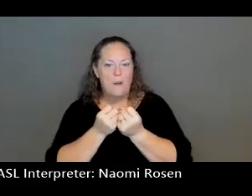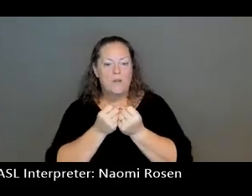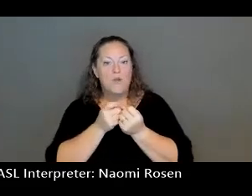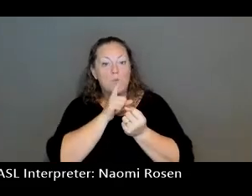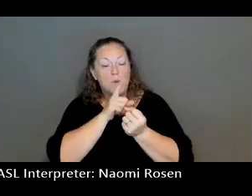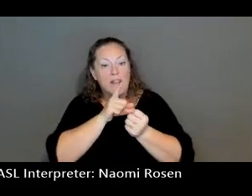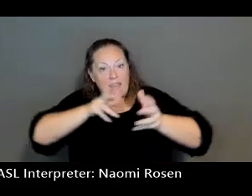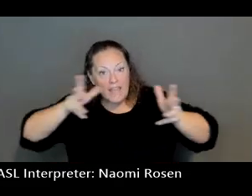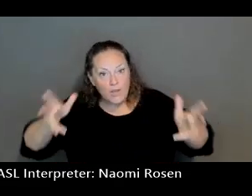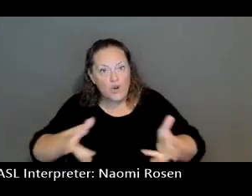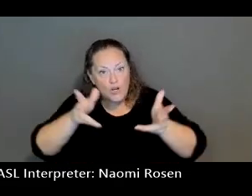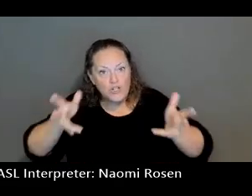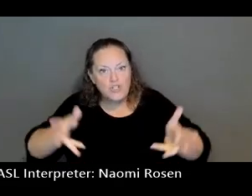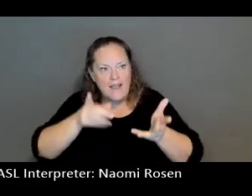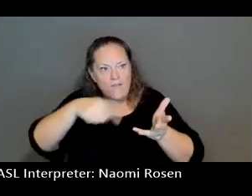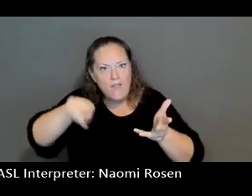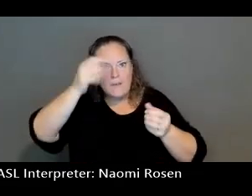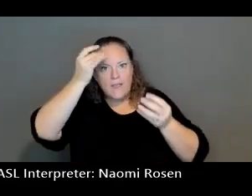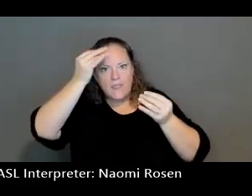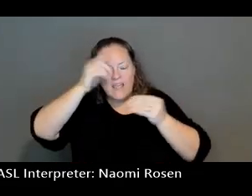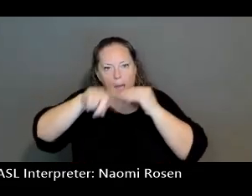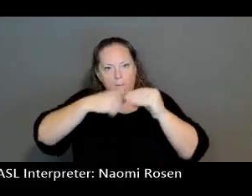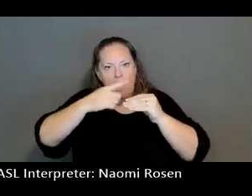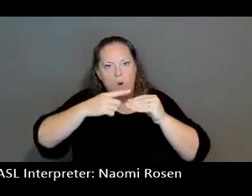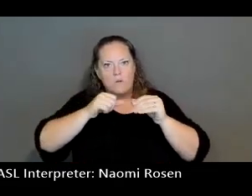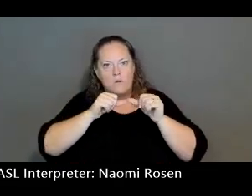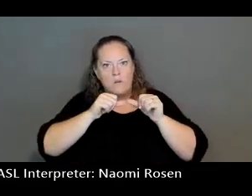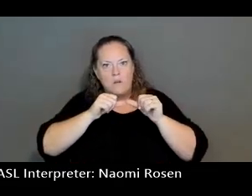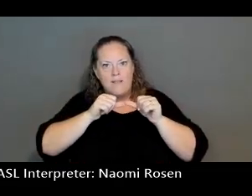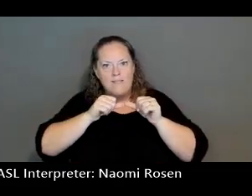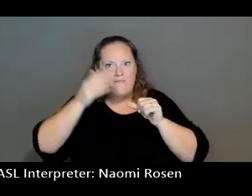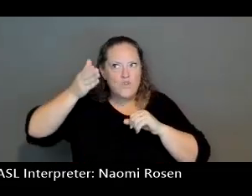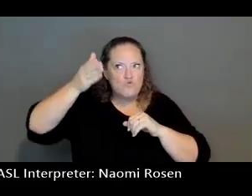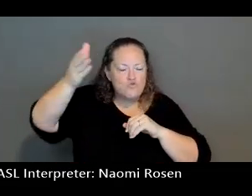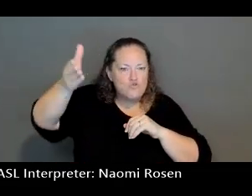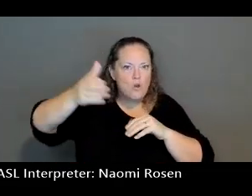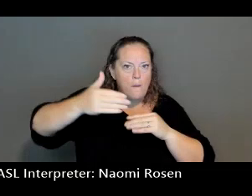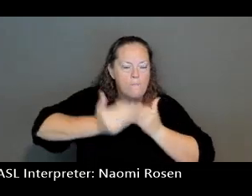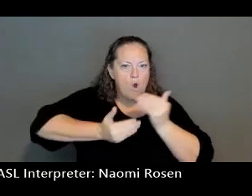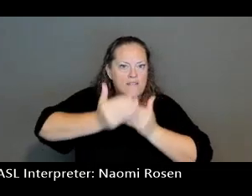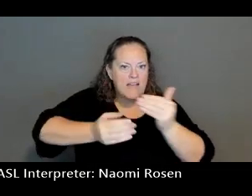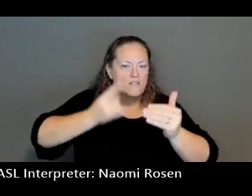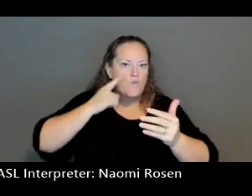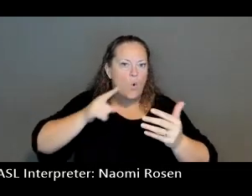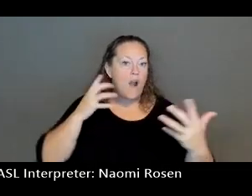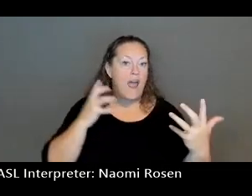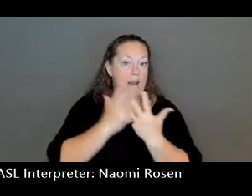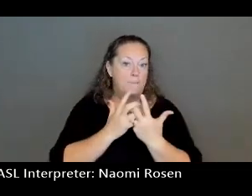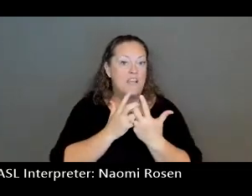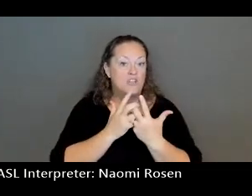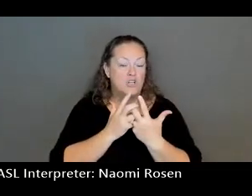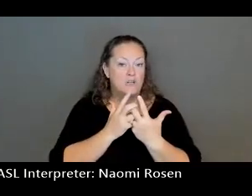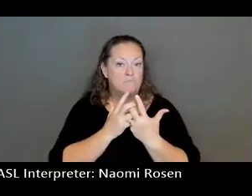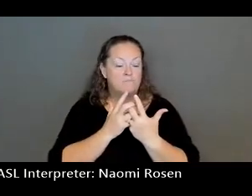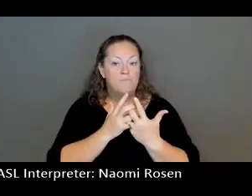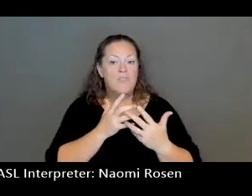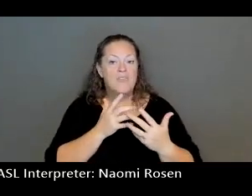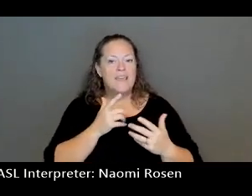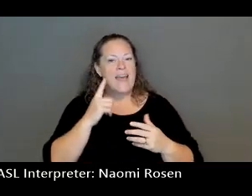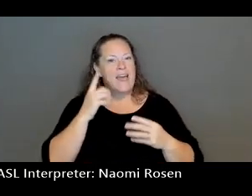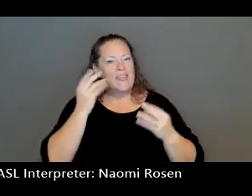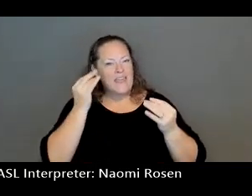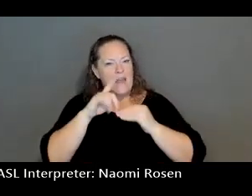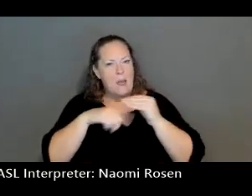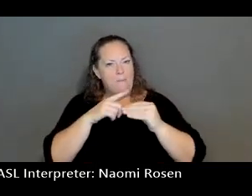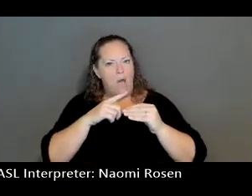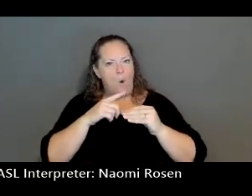encouraging people to think about the long-term process of adaptation, because when thinking about building resilience